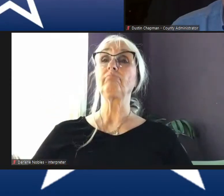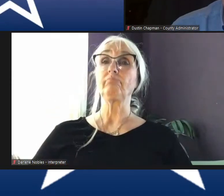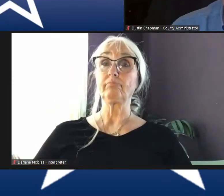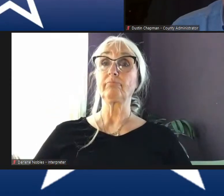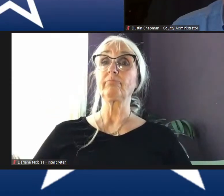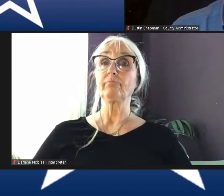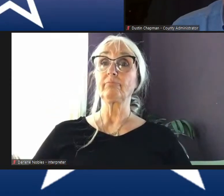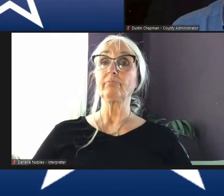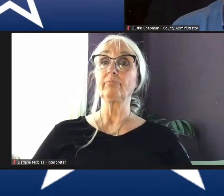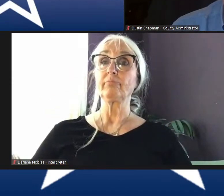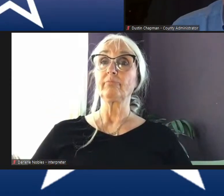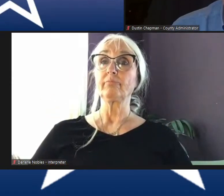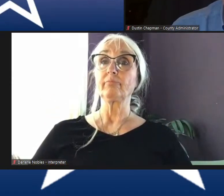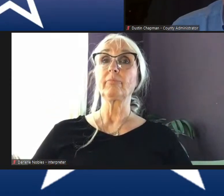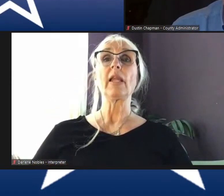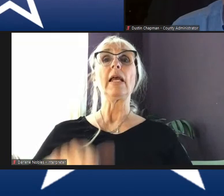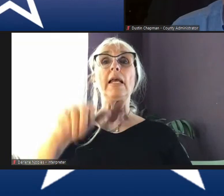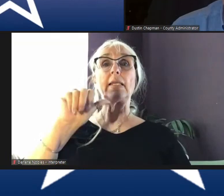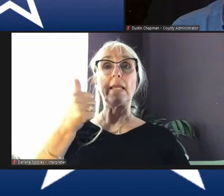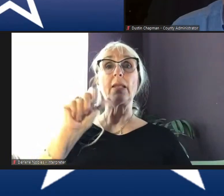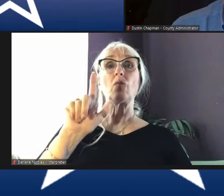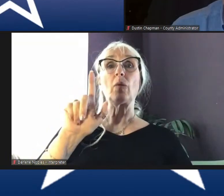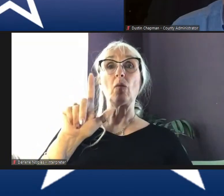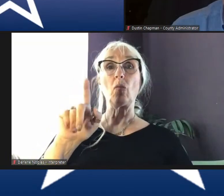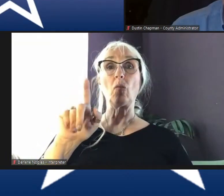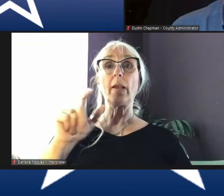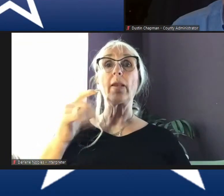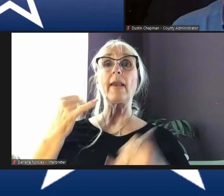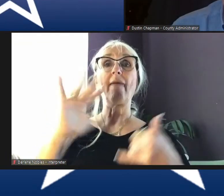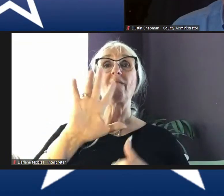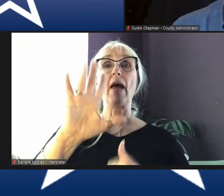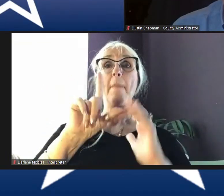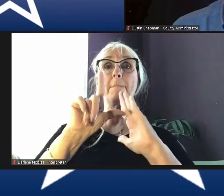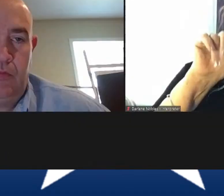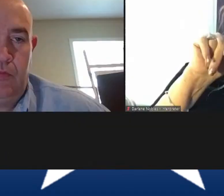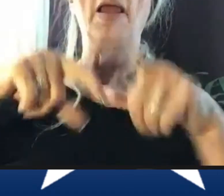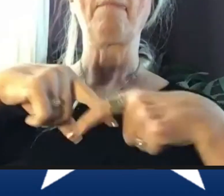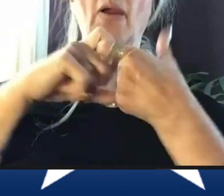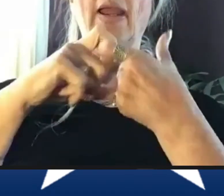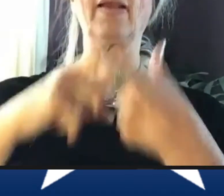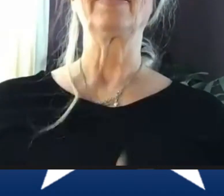All right, it is 10:21. Let's take a 5-minute break.